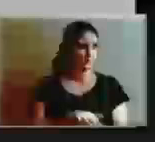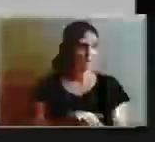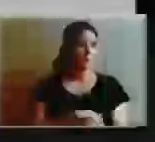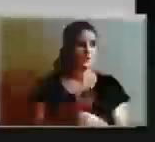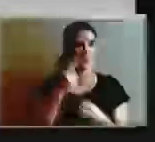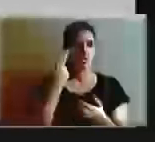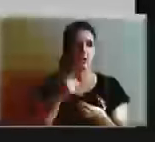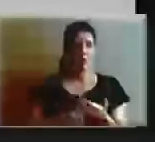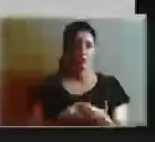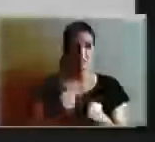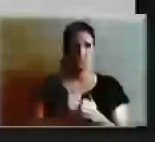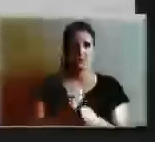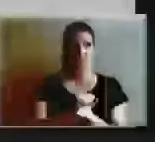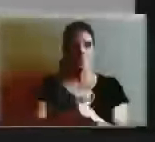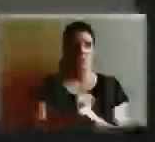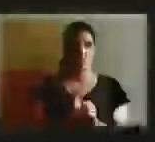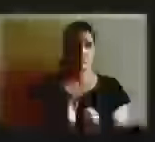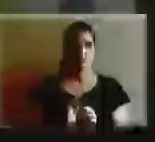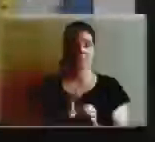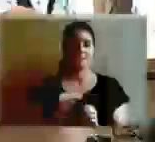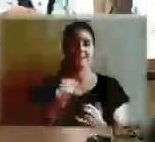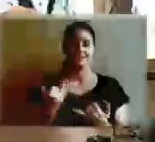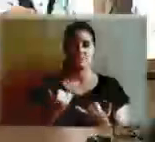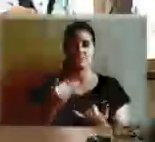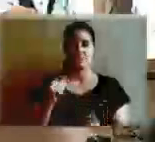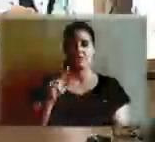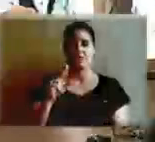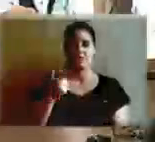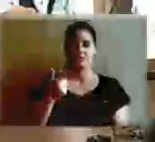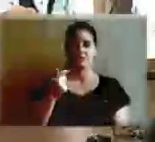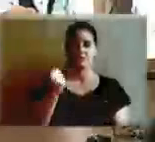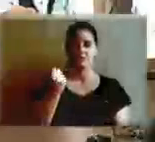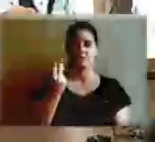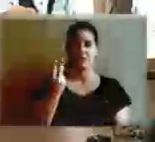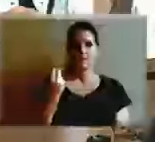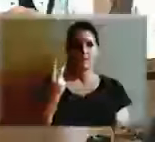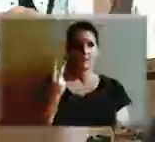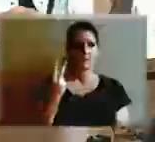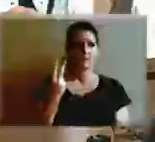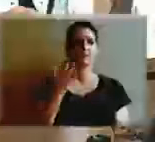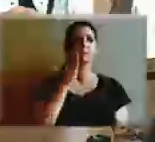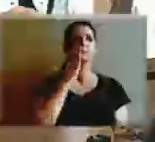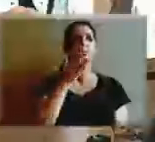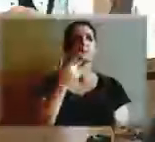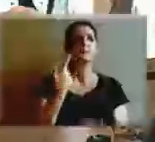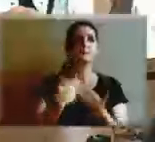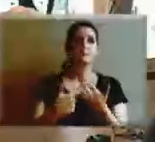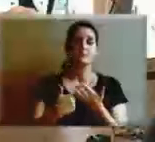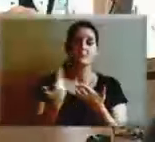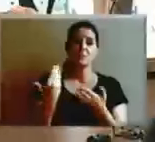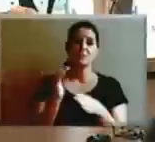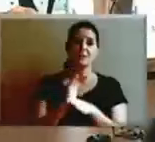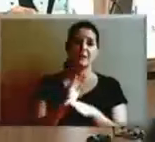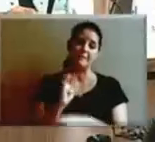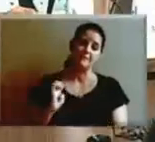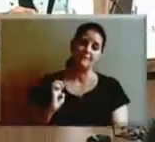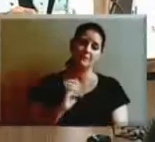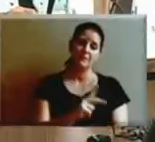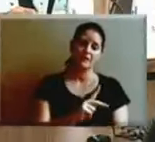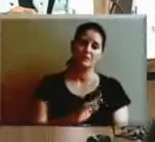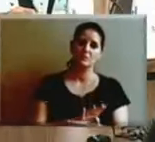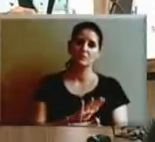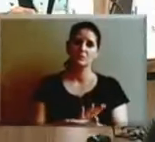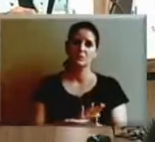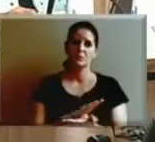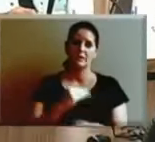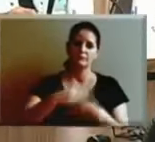employees. And that brings us to today, which is August 12th. What we'll be talking about tonight is back to school and all